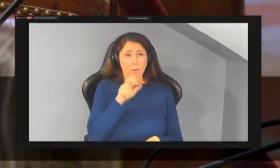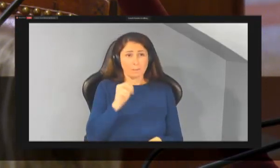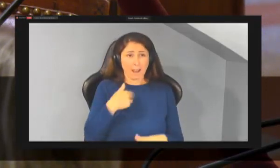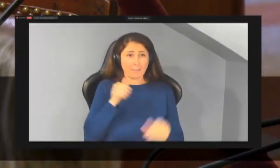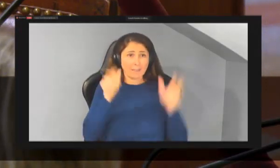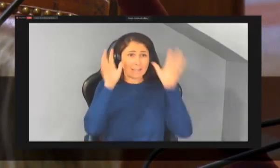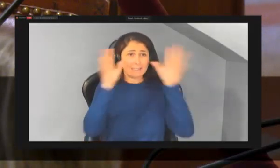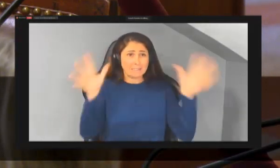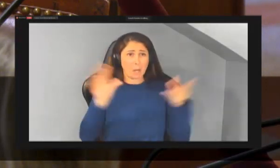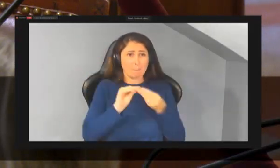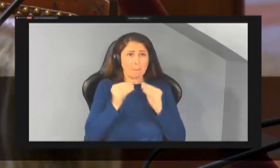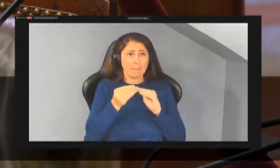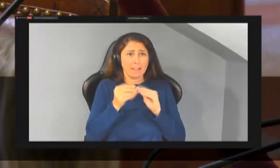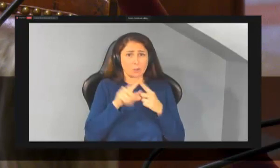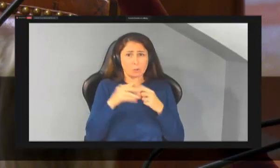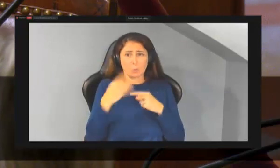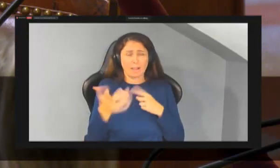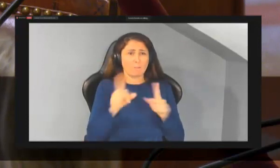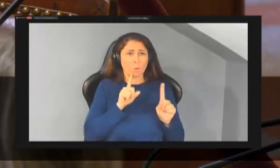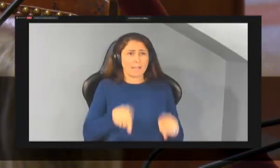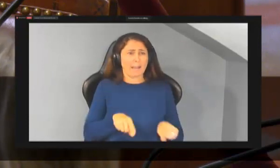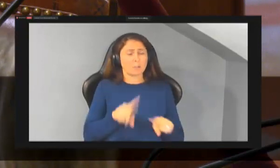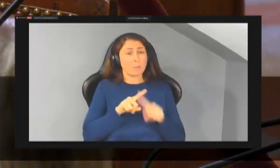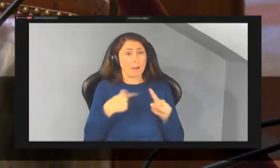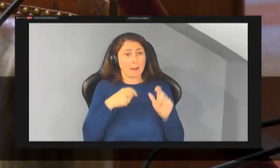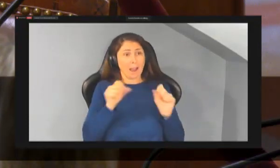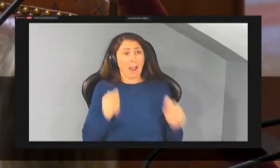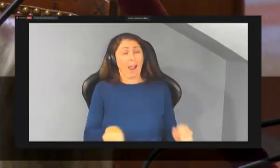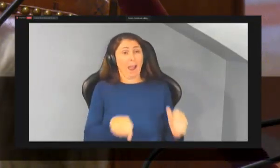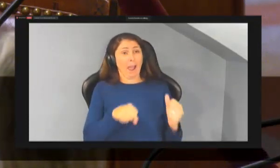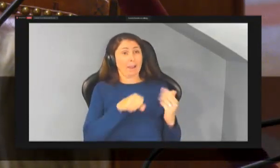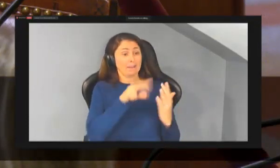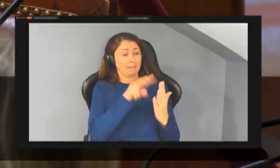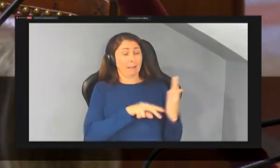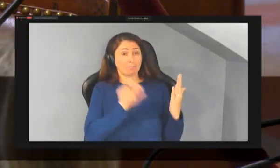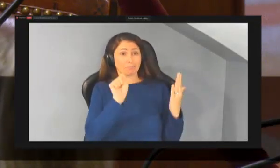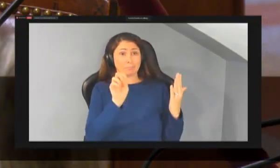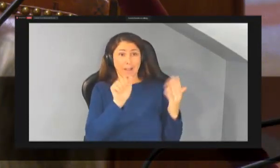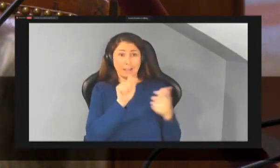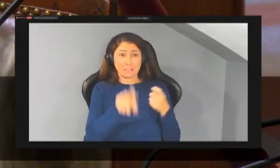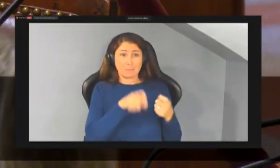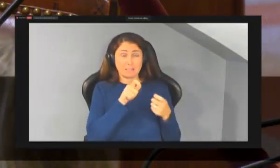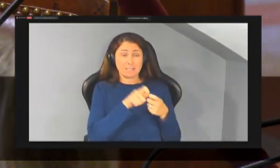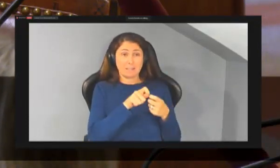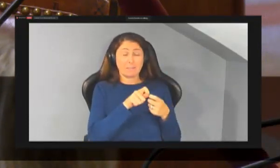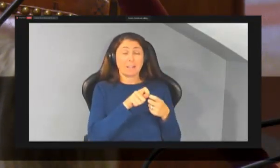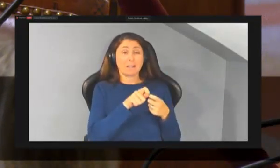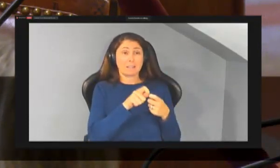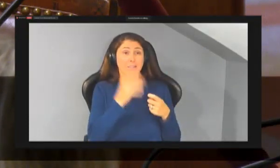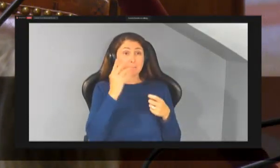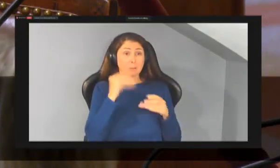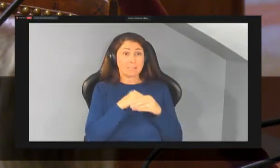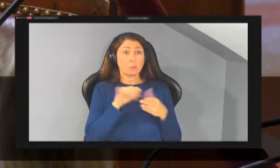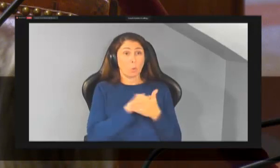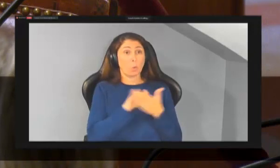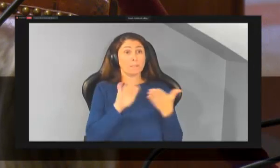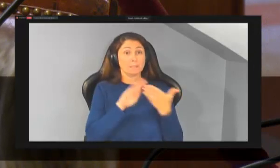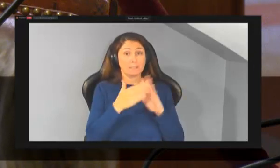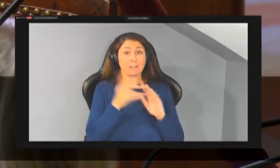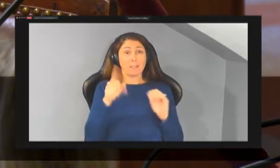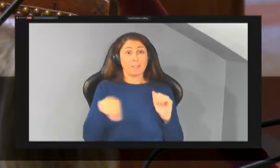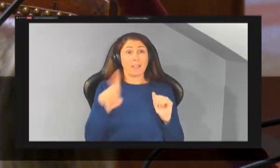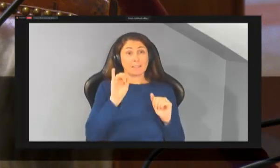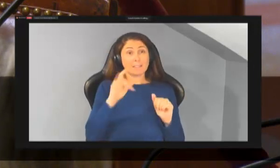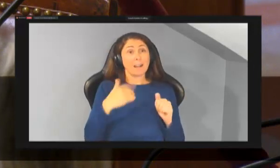give those answers. But I can cite a specific experience in New York City where they did have